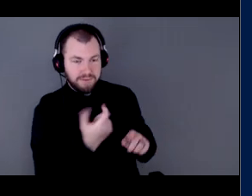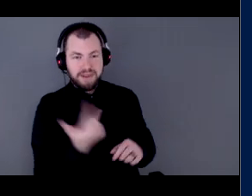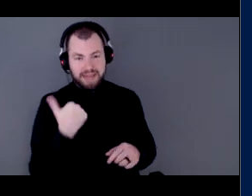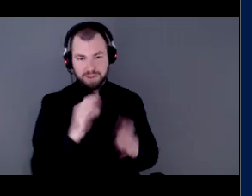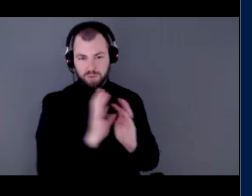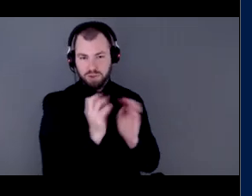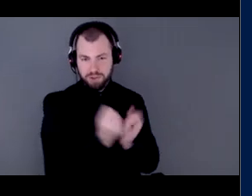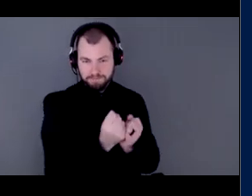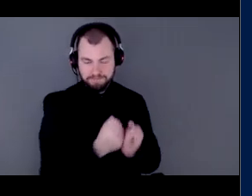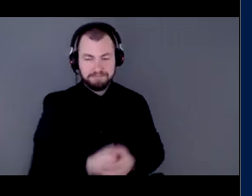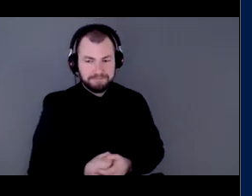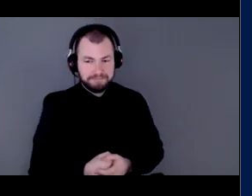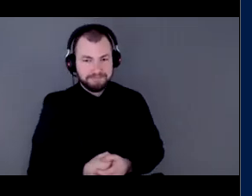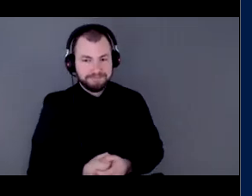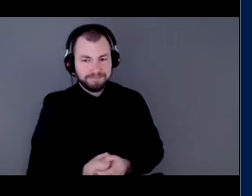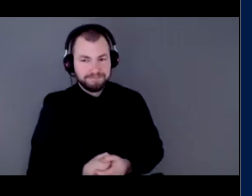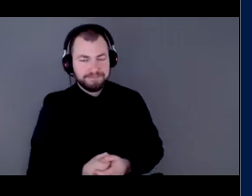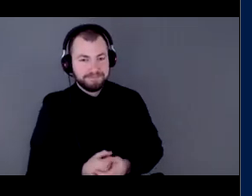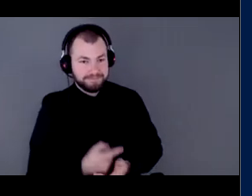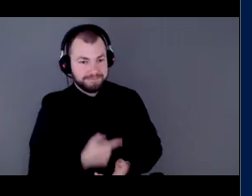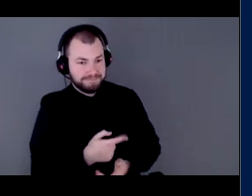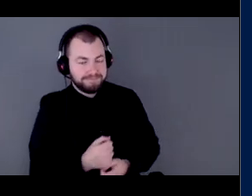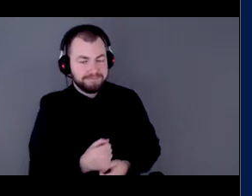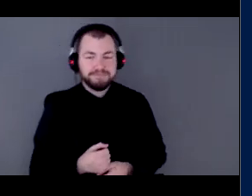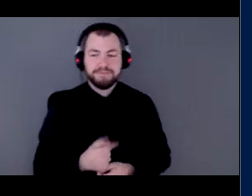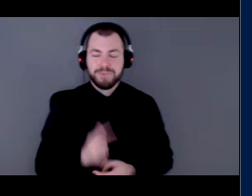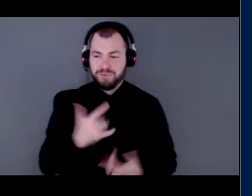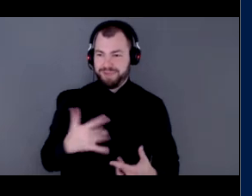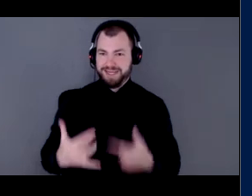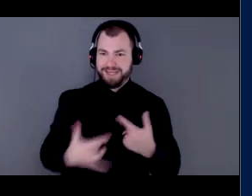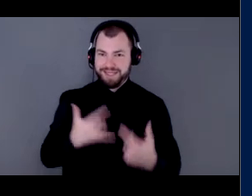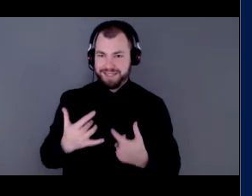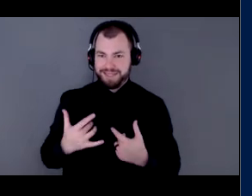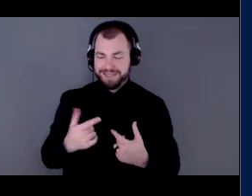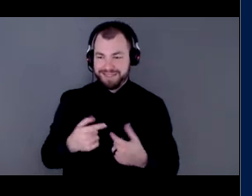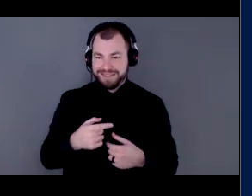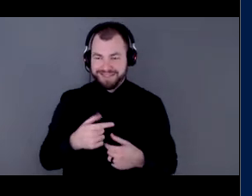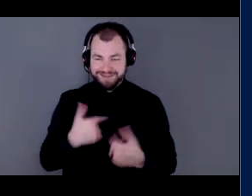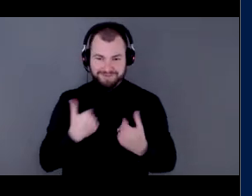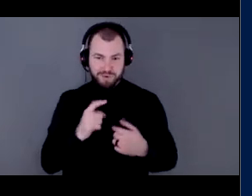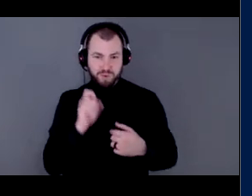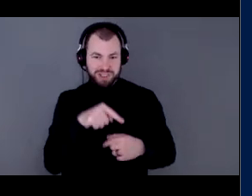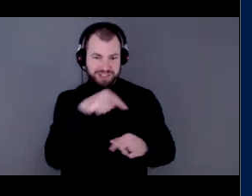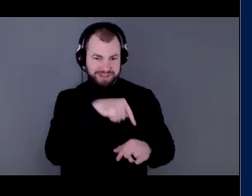Yes. It's really exciting. We have a question over here.